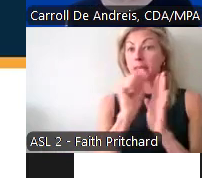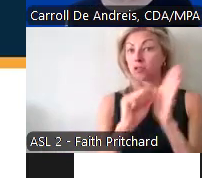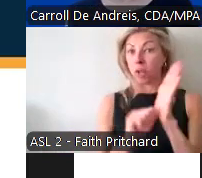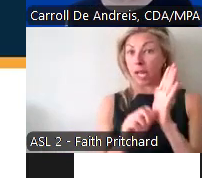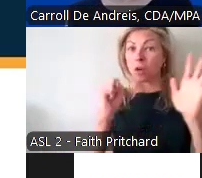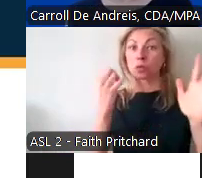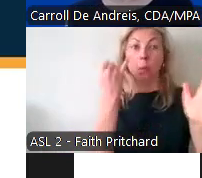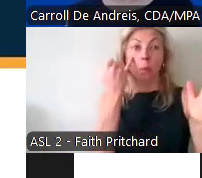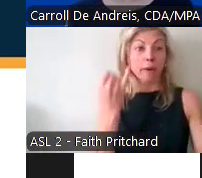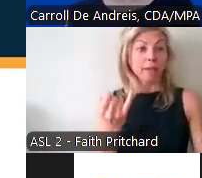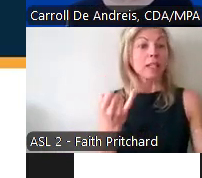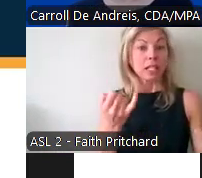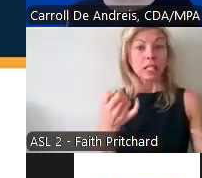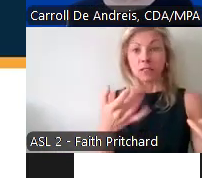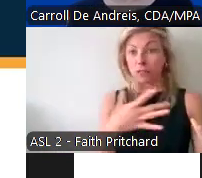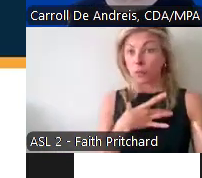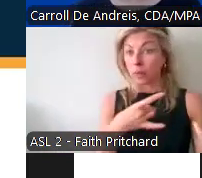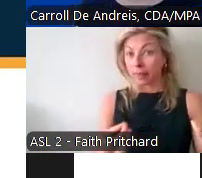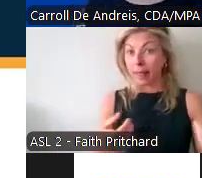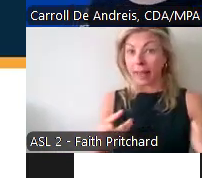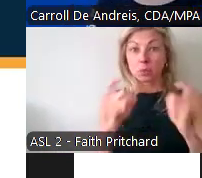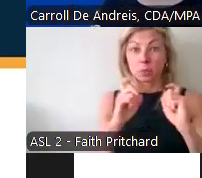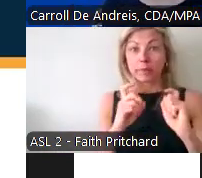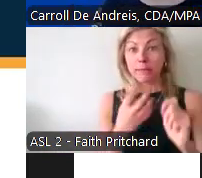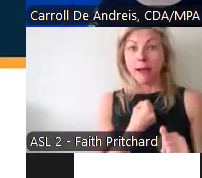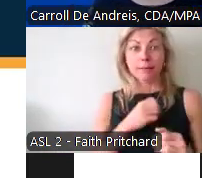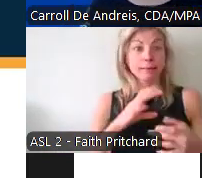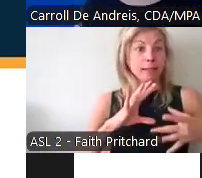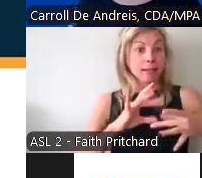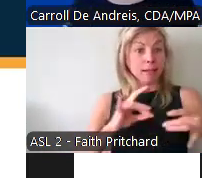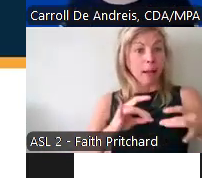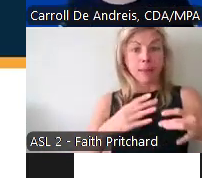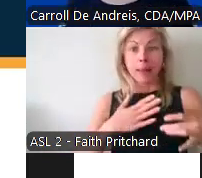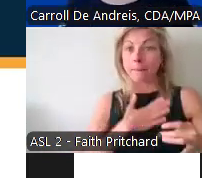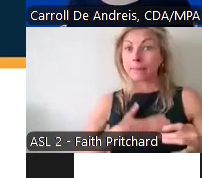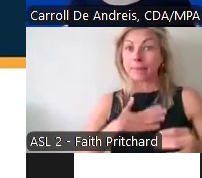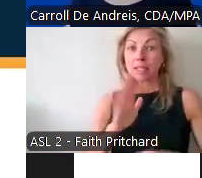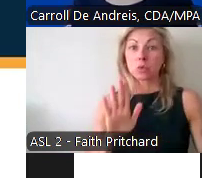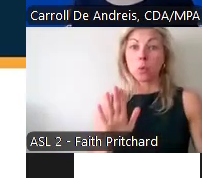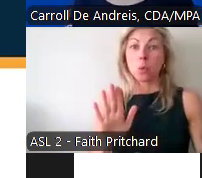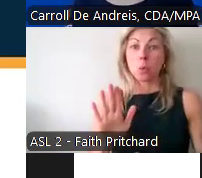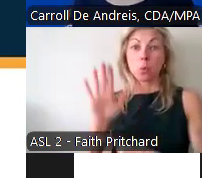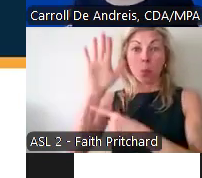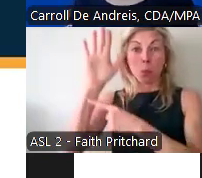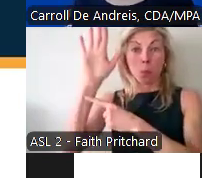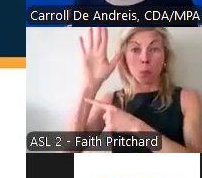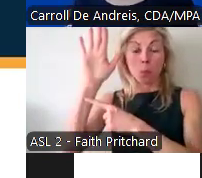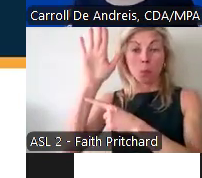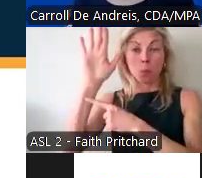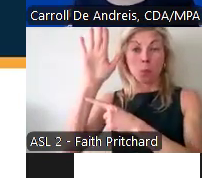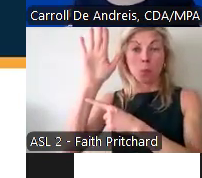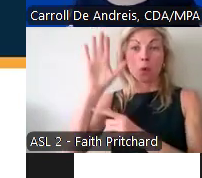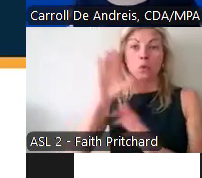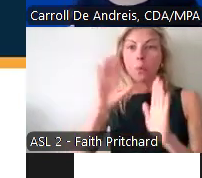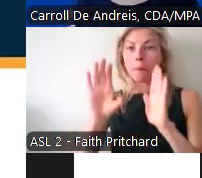to give us a comment, please raise your hand on your icon in